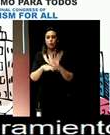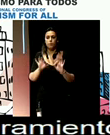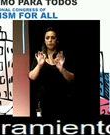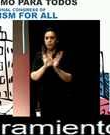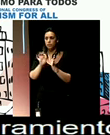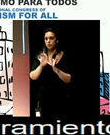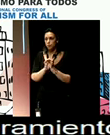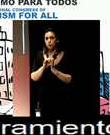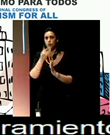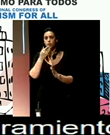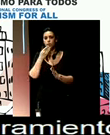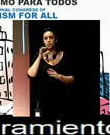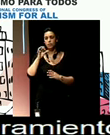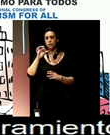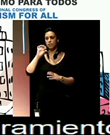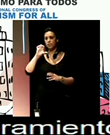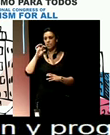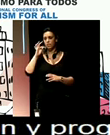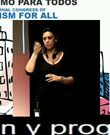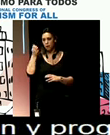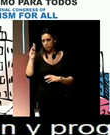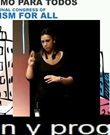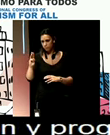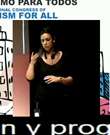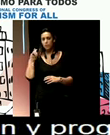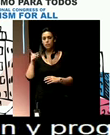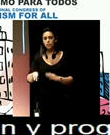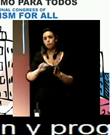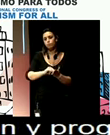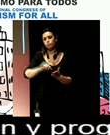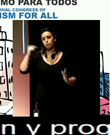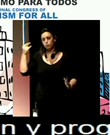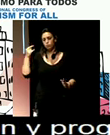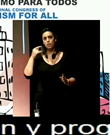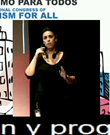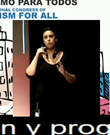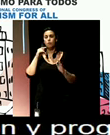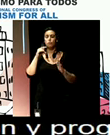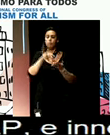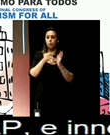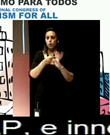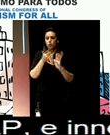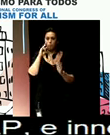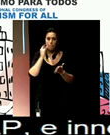and services such as setup, innovation and pilot projects.